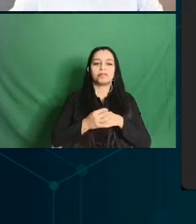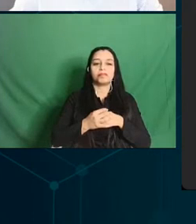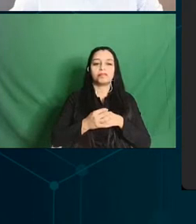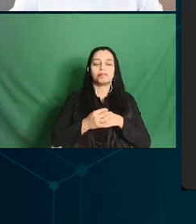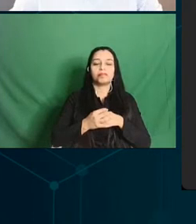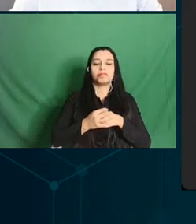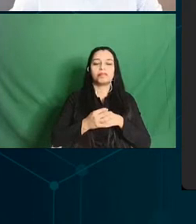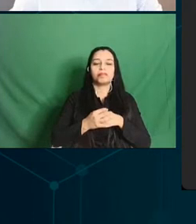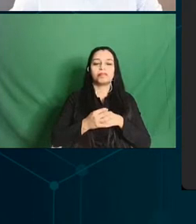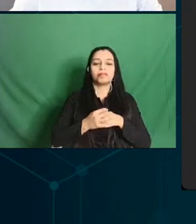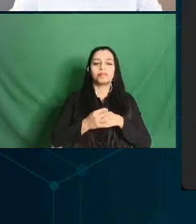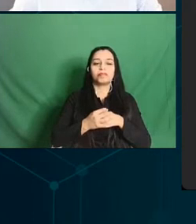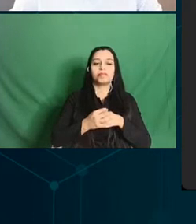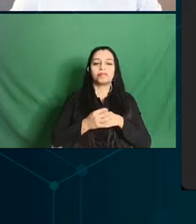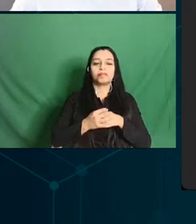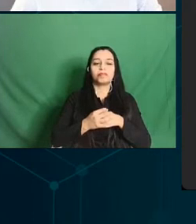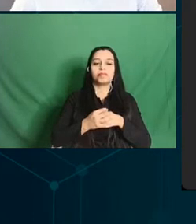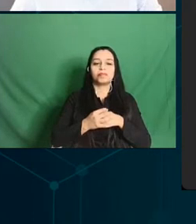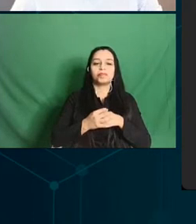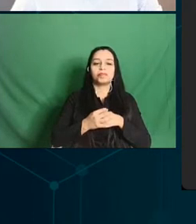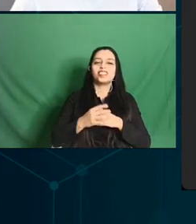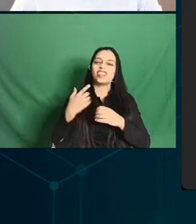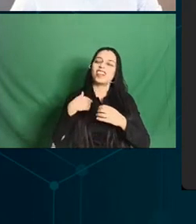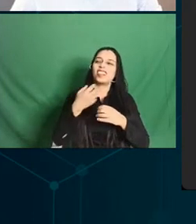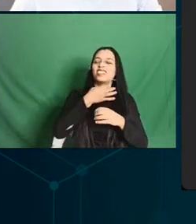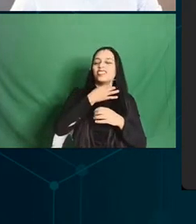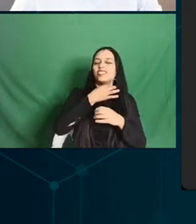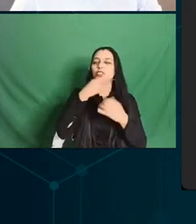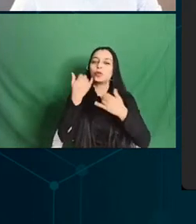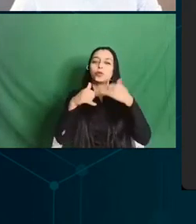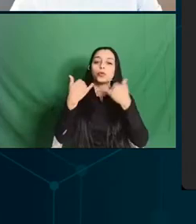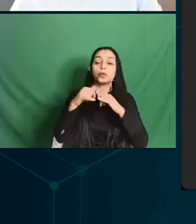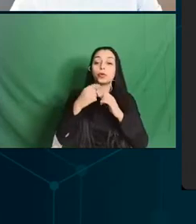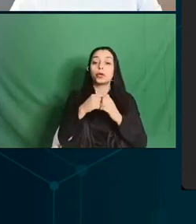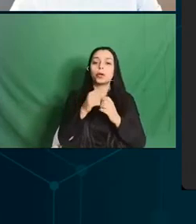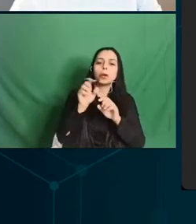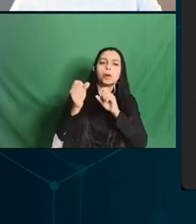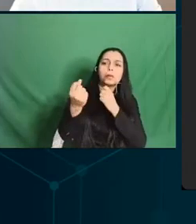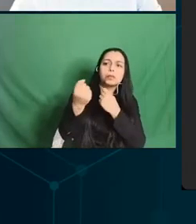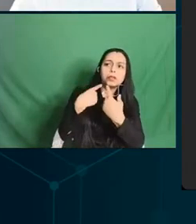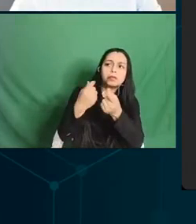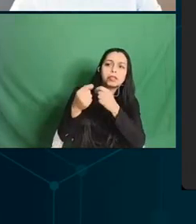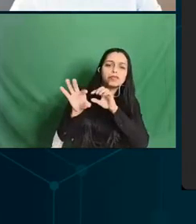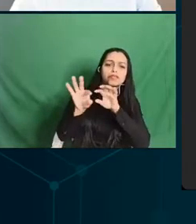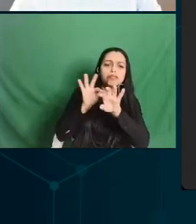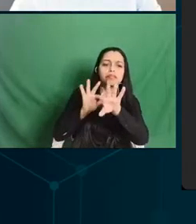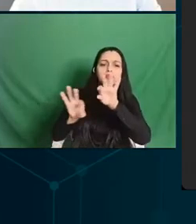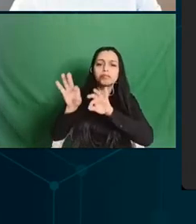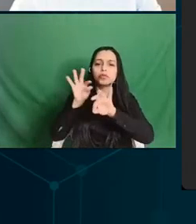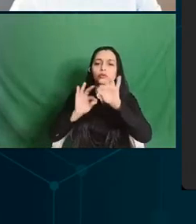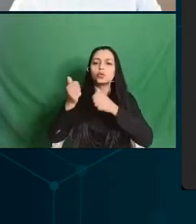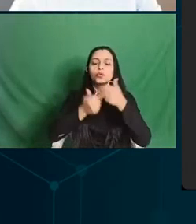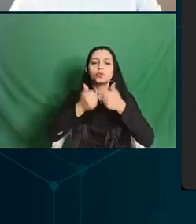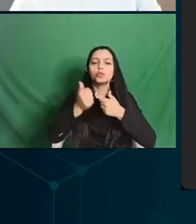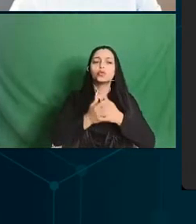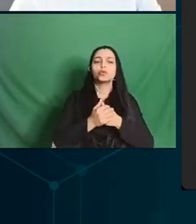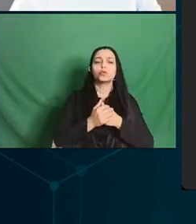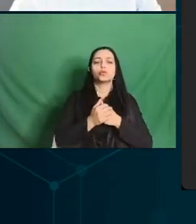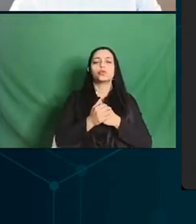more fun. We'll take questions. Yeah. Control room, can they open up their mics and